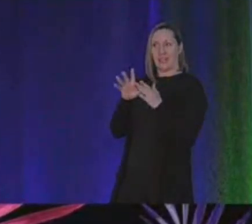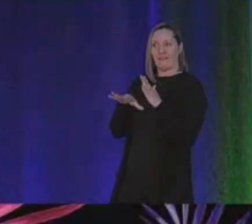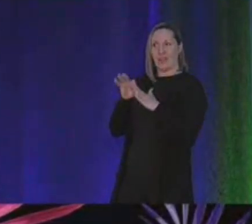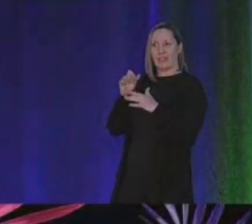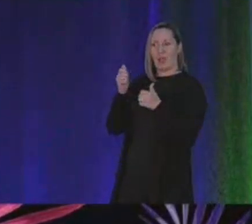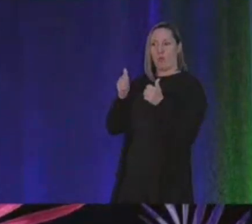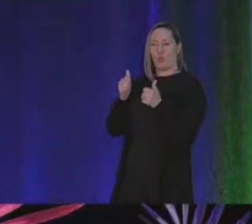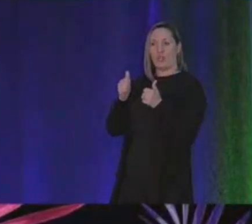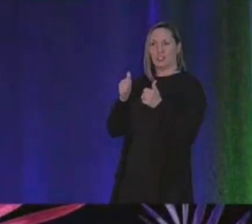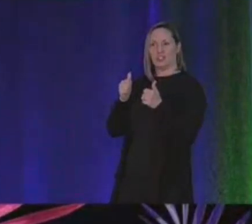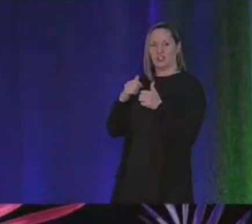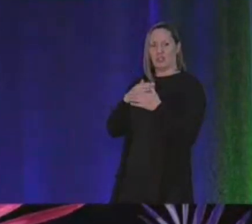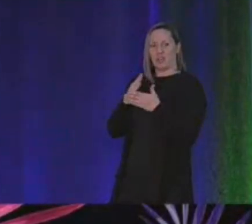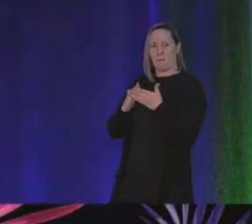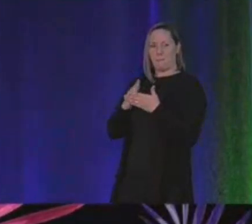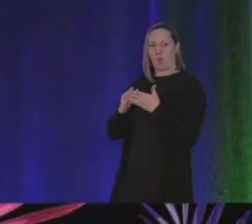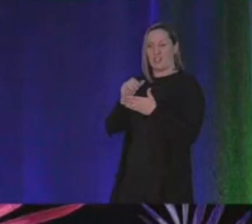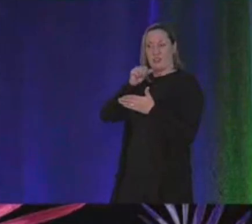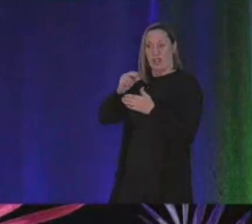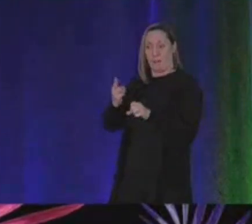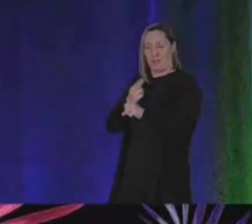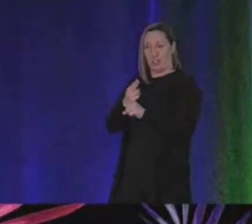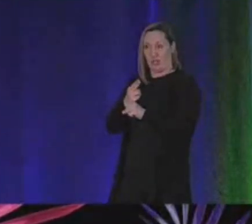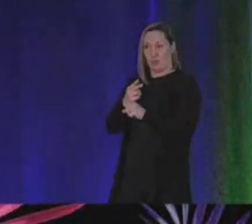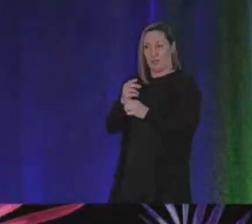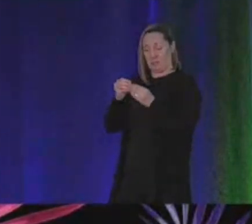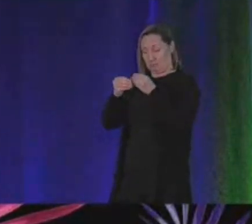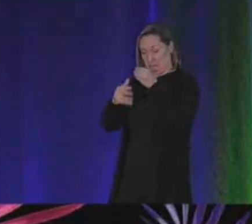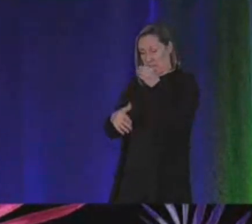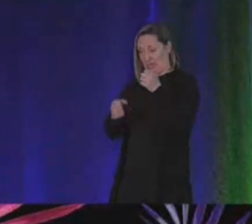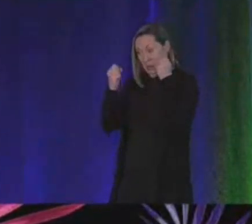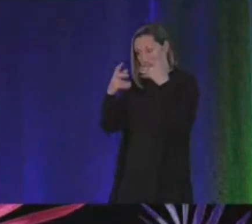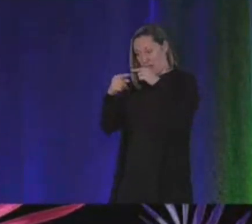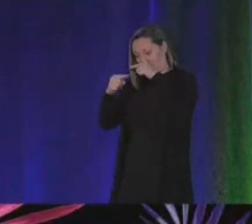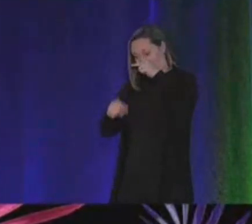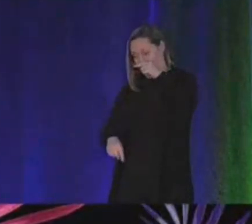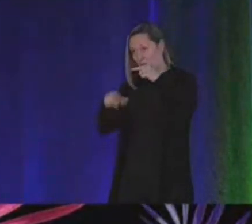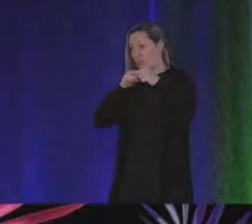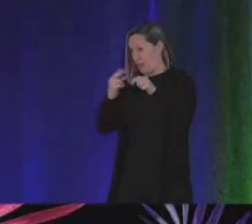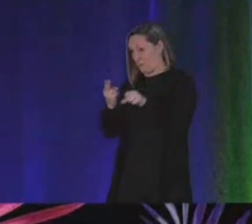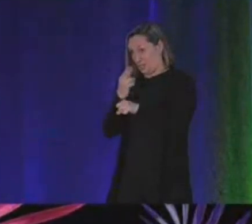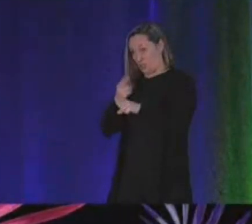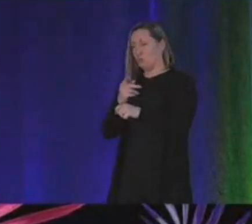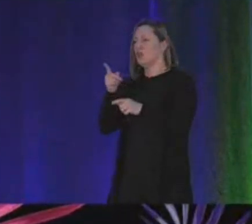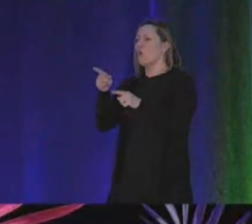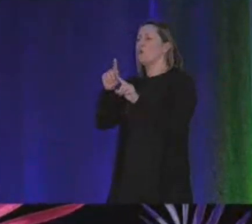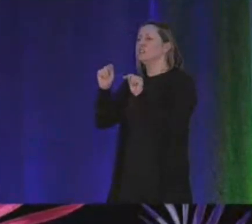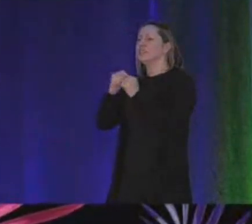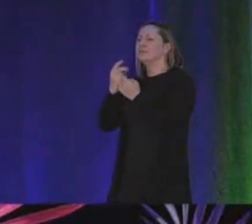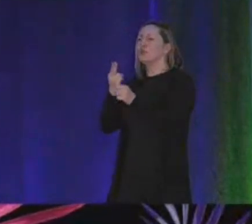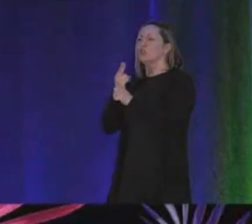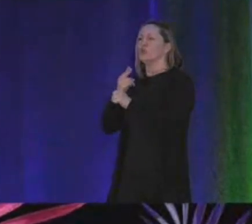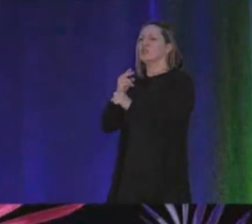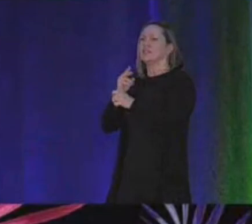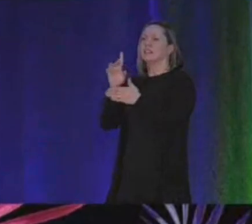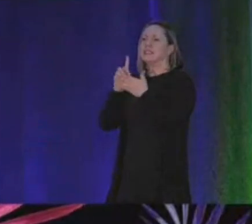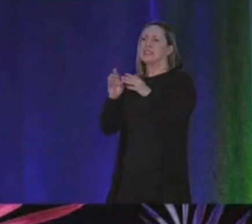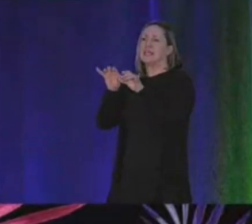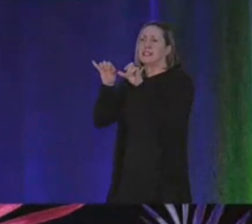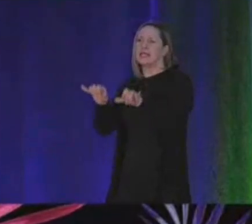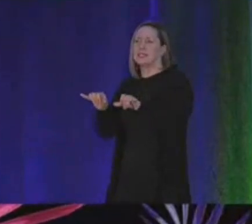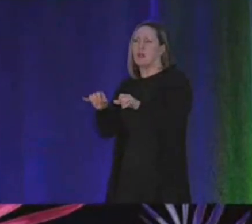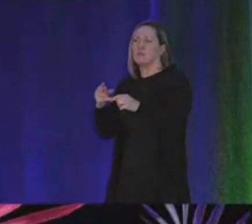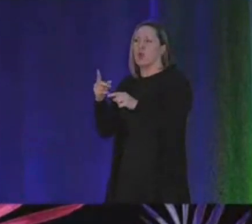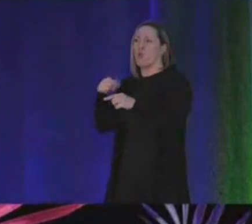components are not being used and how many are there, and also like which teams are using more of design systems and which teams are using less